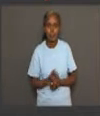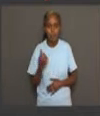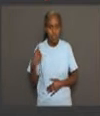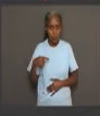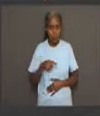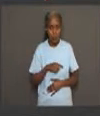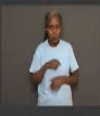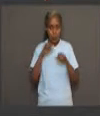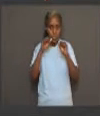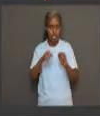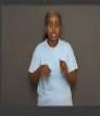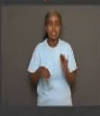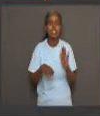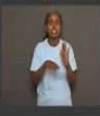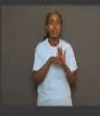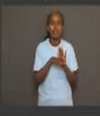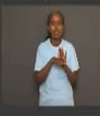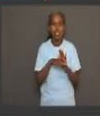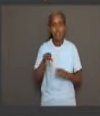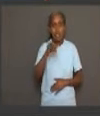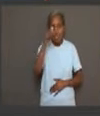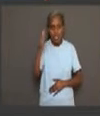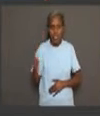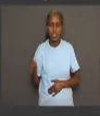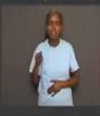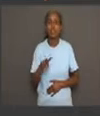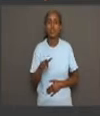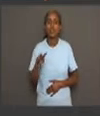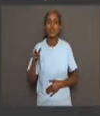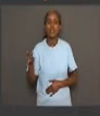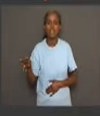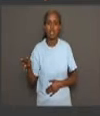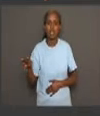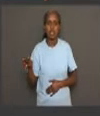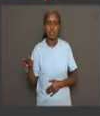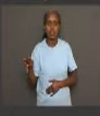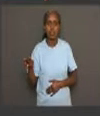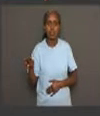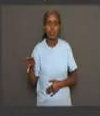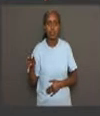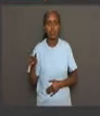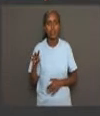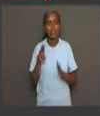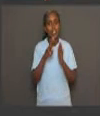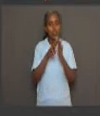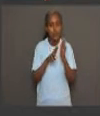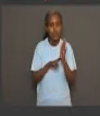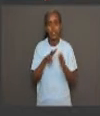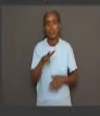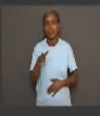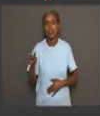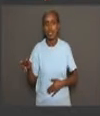We can represent any vector in terms of unit